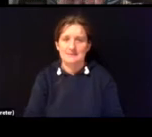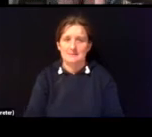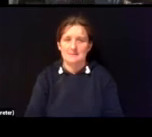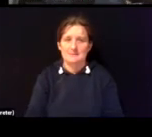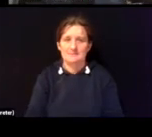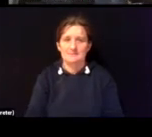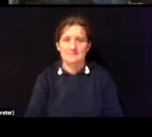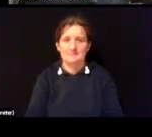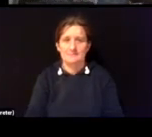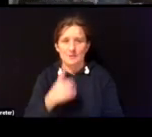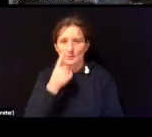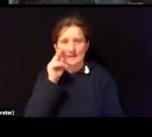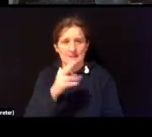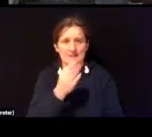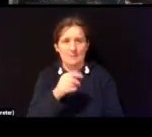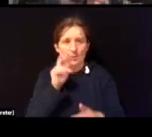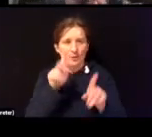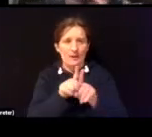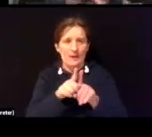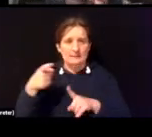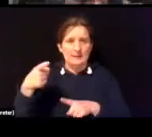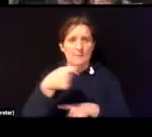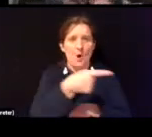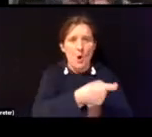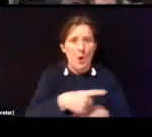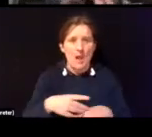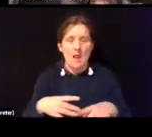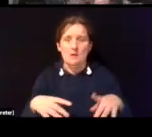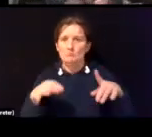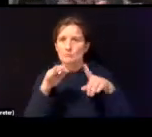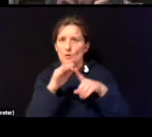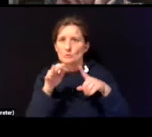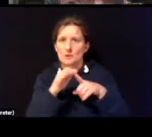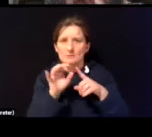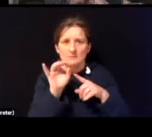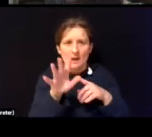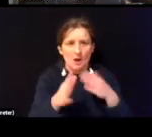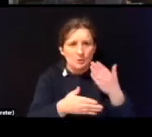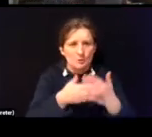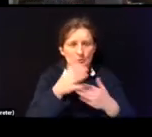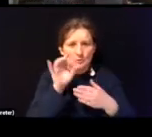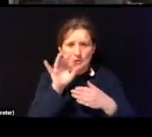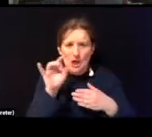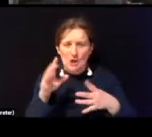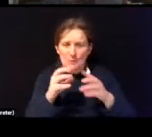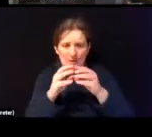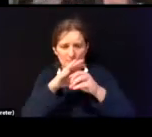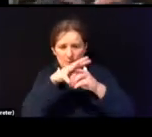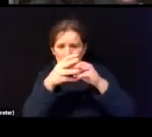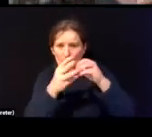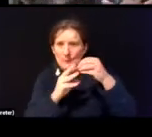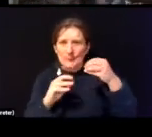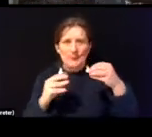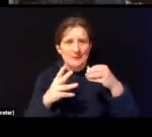little tadpole-like shapes? Those are protostars with newly forming stars with material around them that's